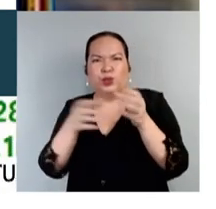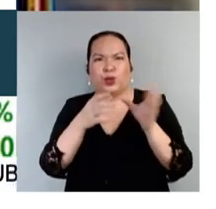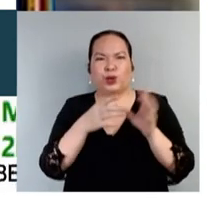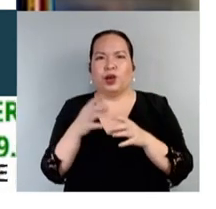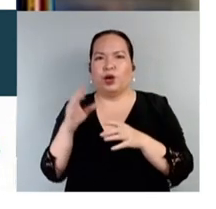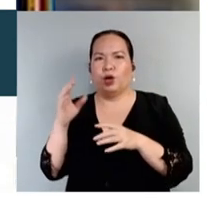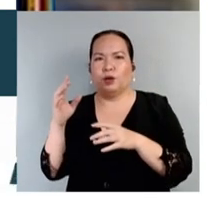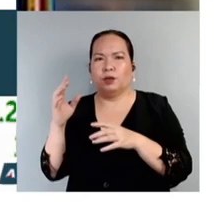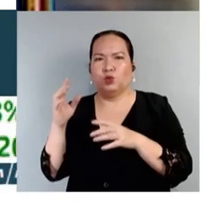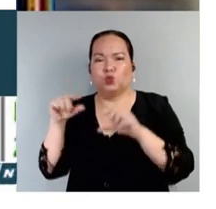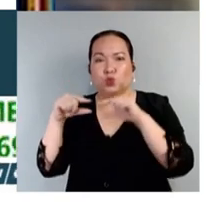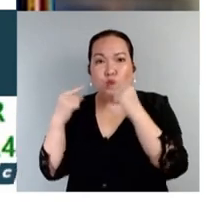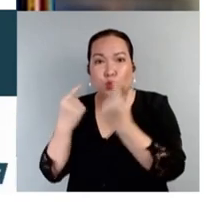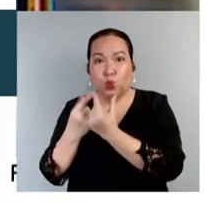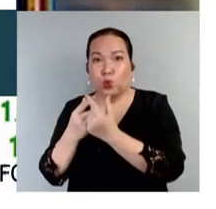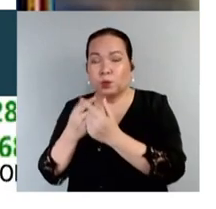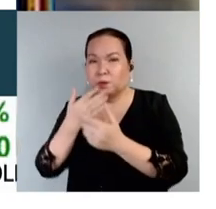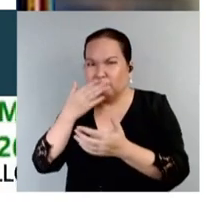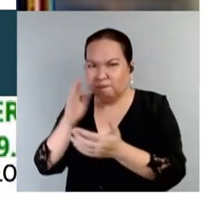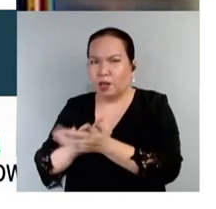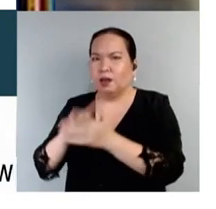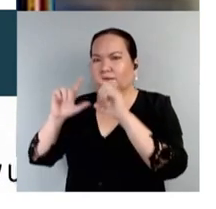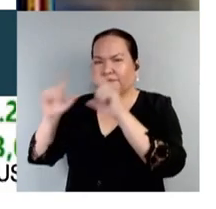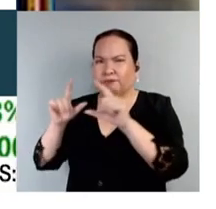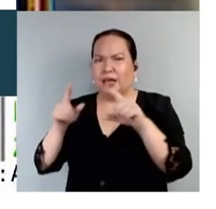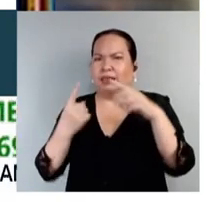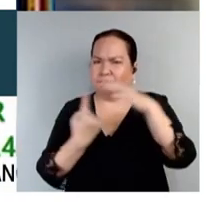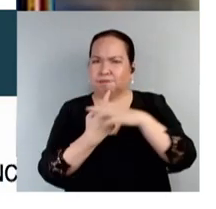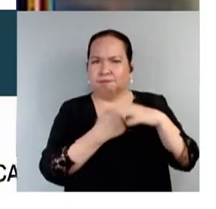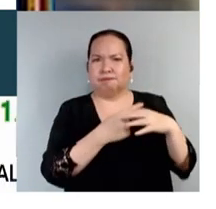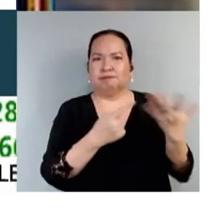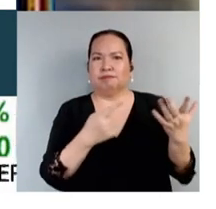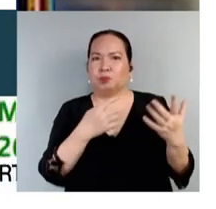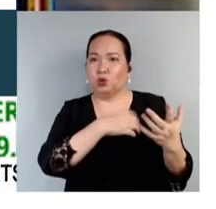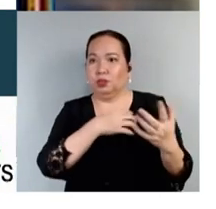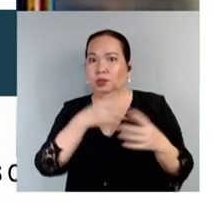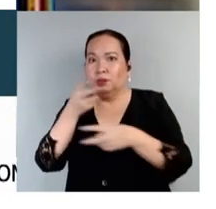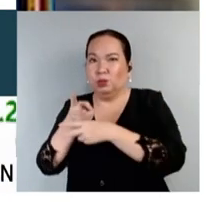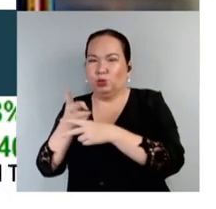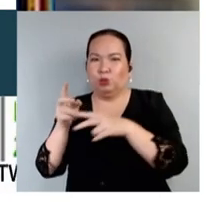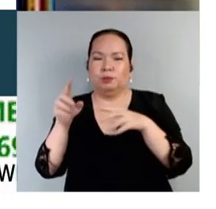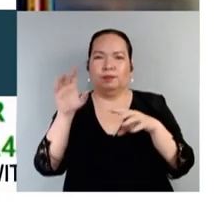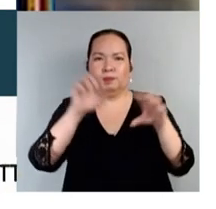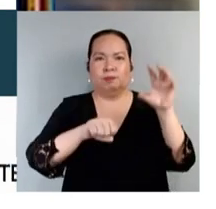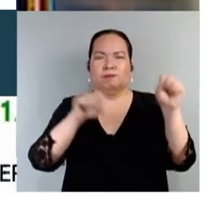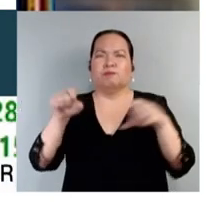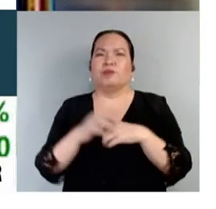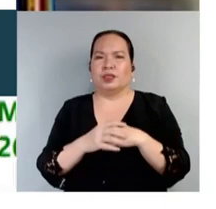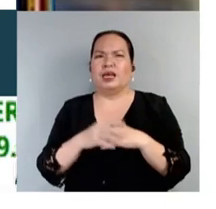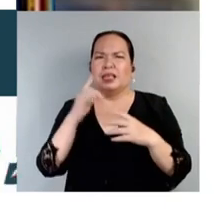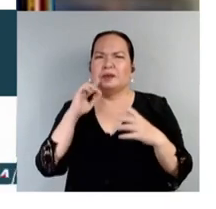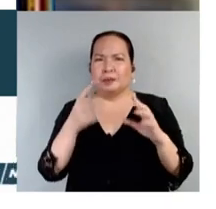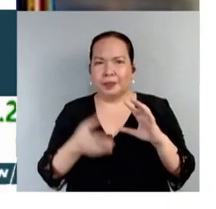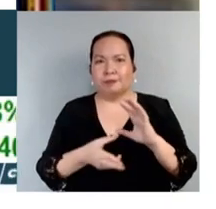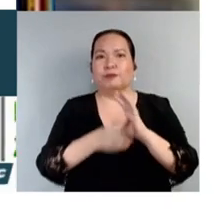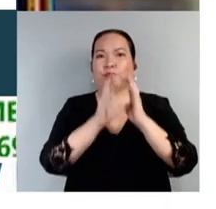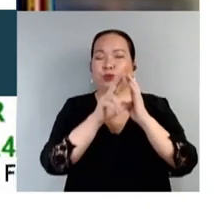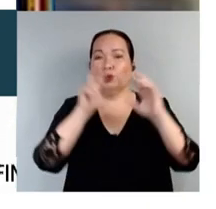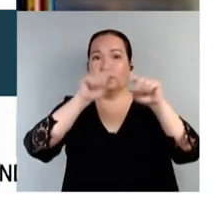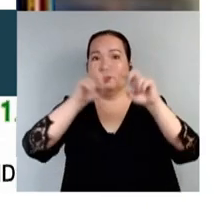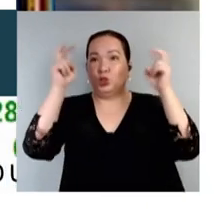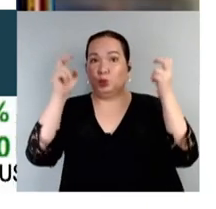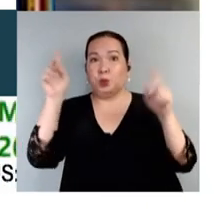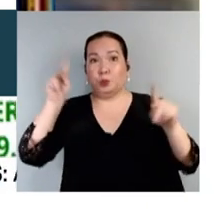on. And I'm sure this will all be revived and asked of him by the public,